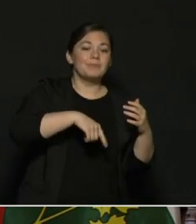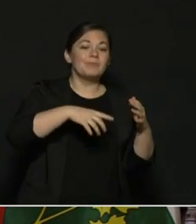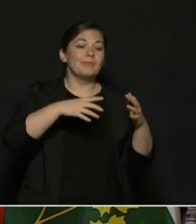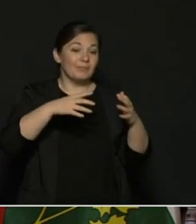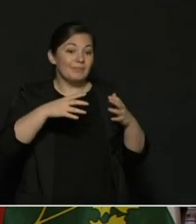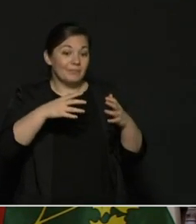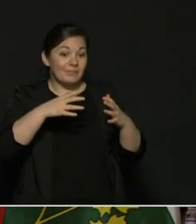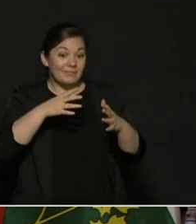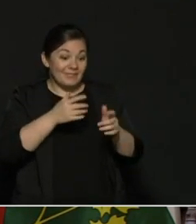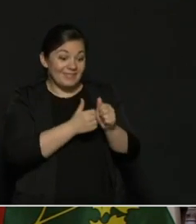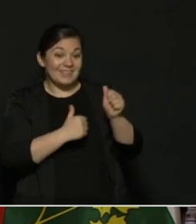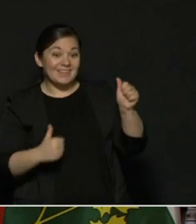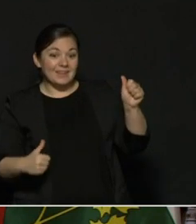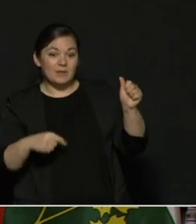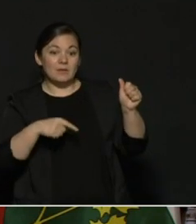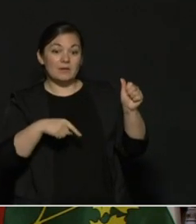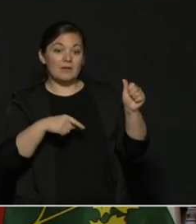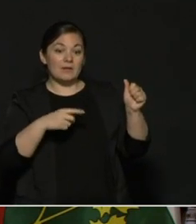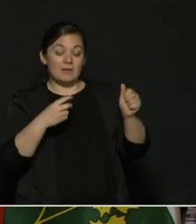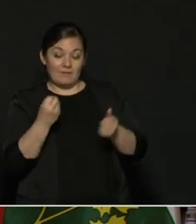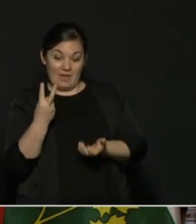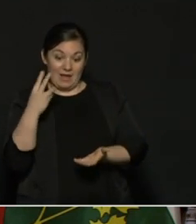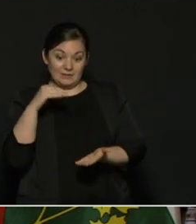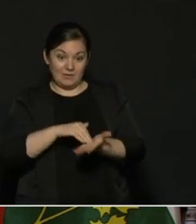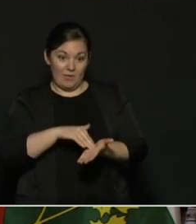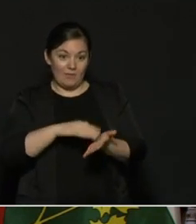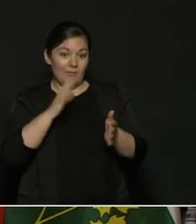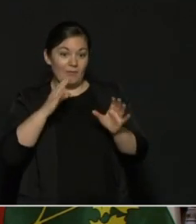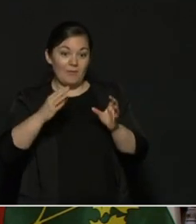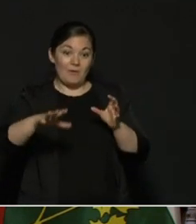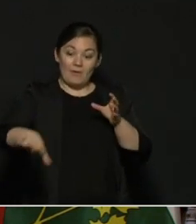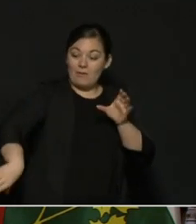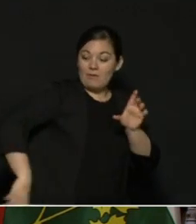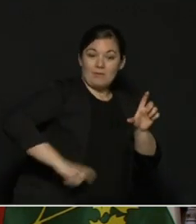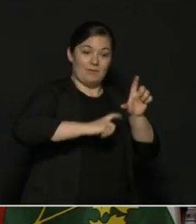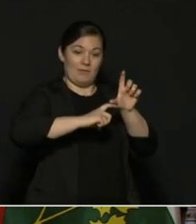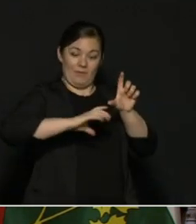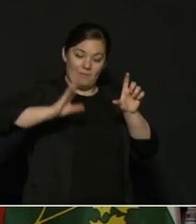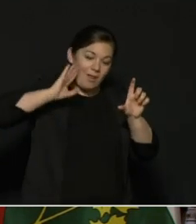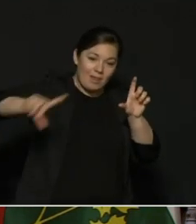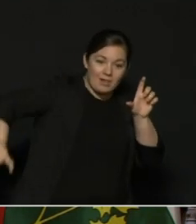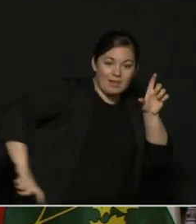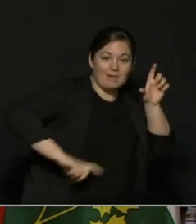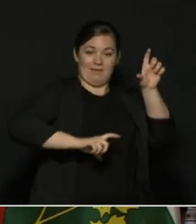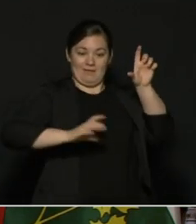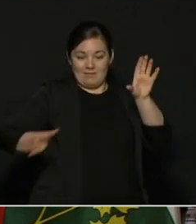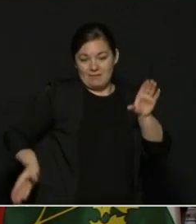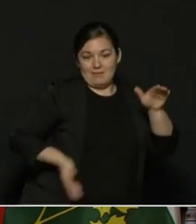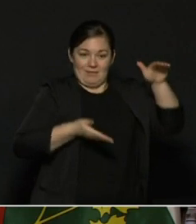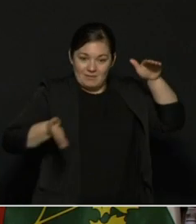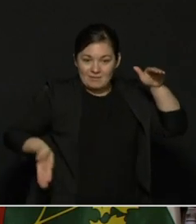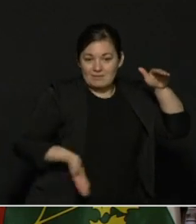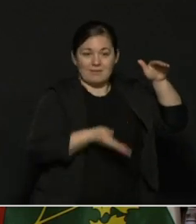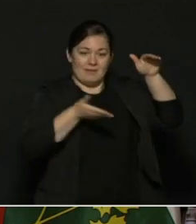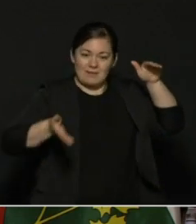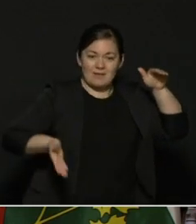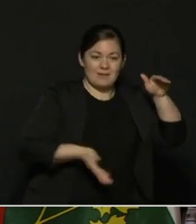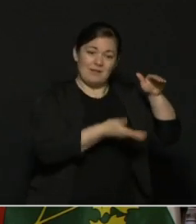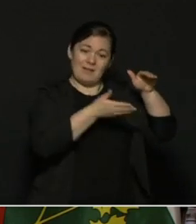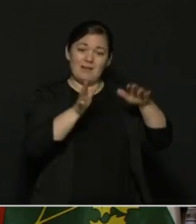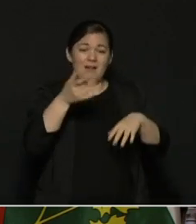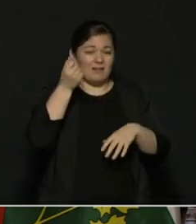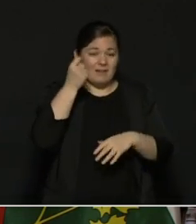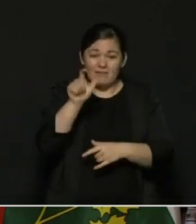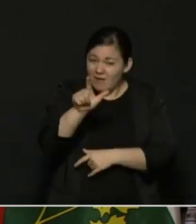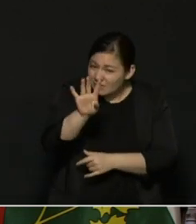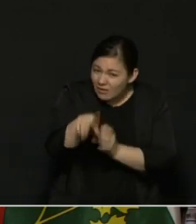in. That is in the range of what all these different labs can put through in their 24-hour period, so they don't see it as a backlog. It's more of